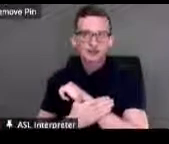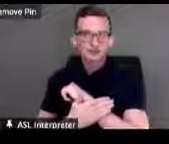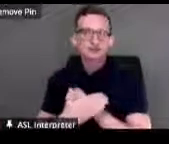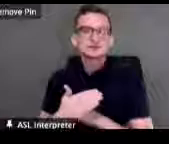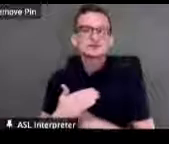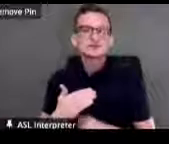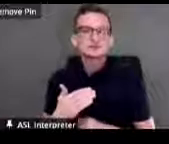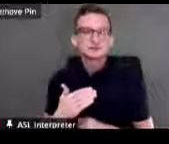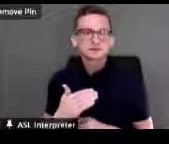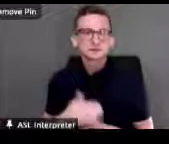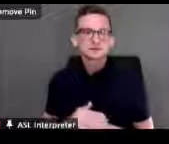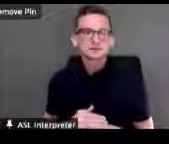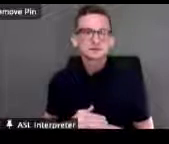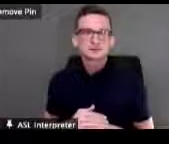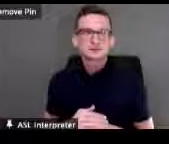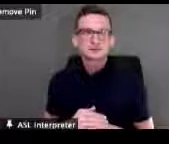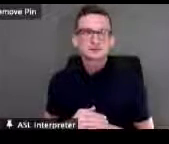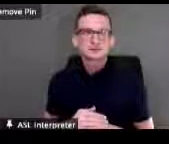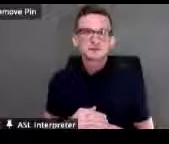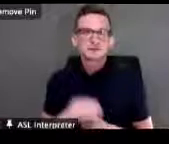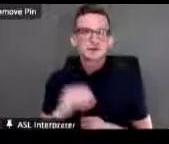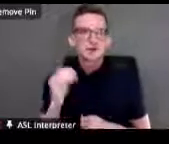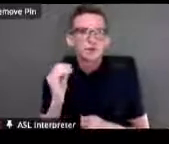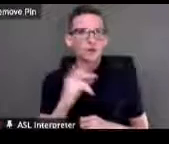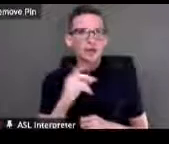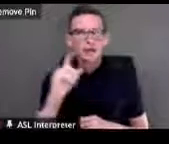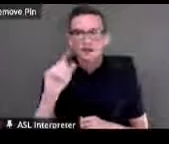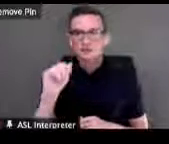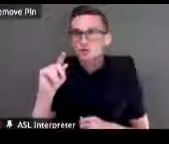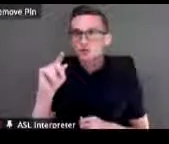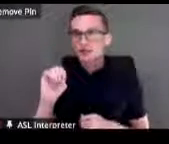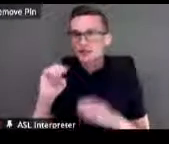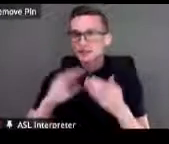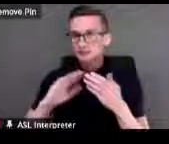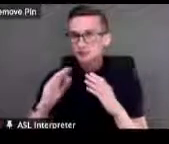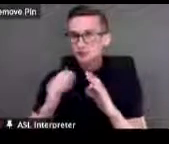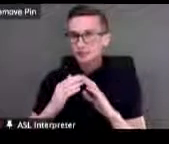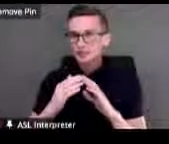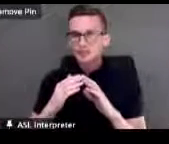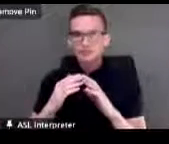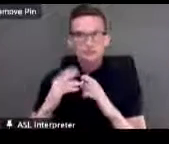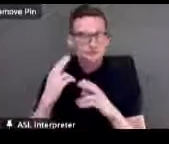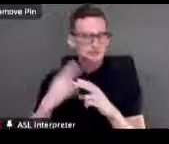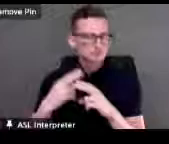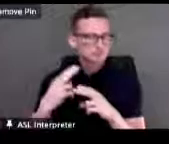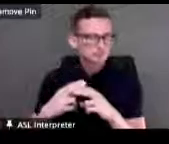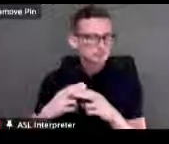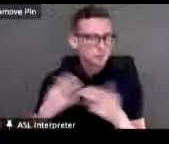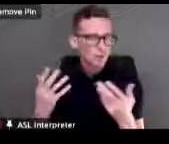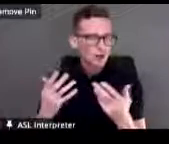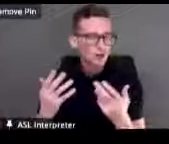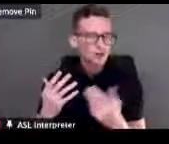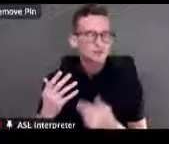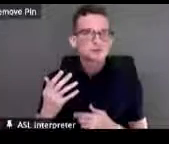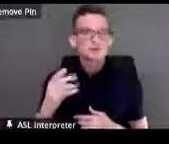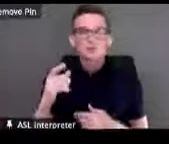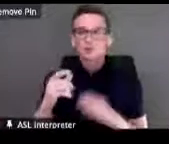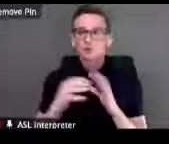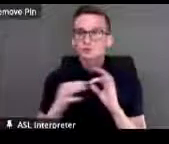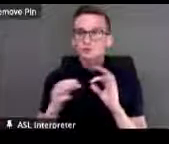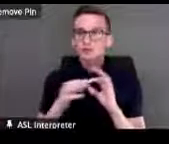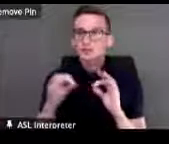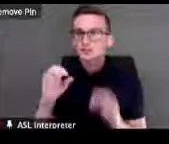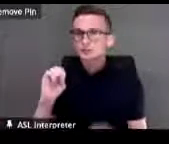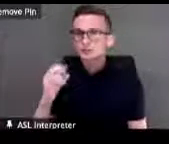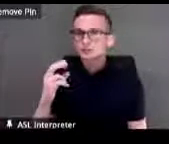Madera. Okay, so the lake communities of what? What you mentioned? Was it